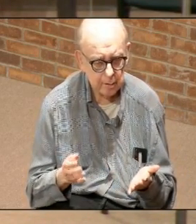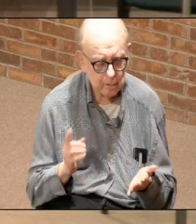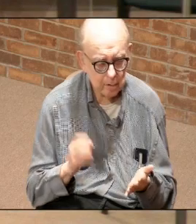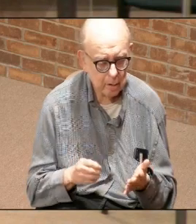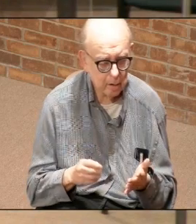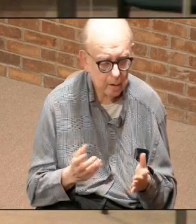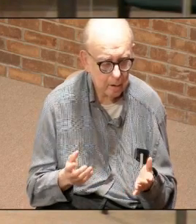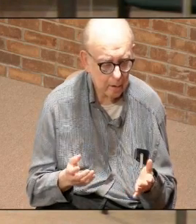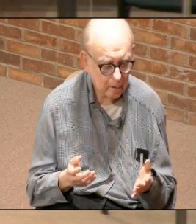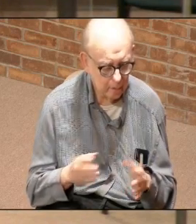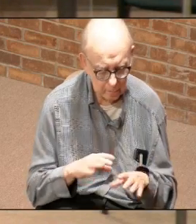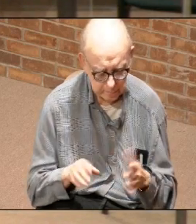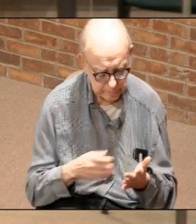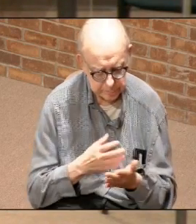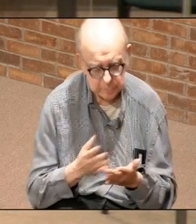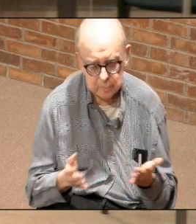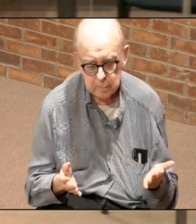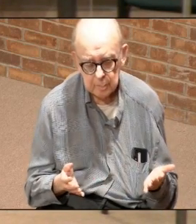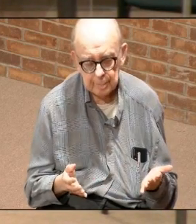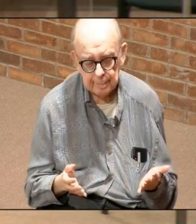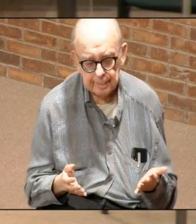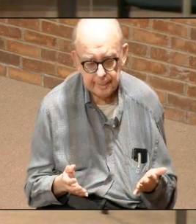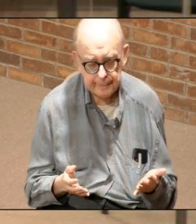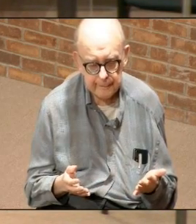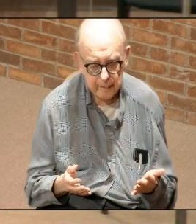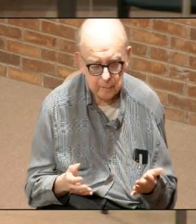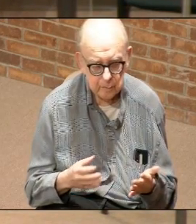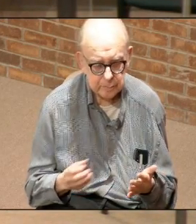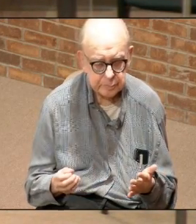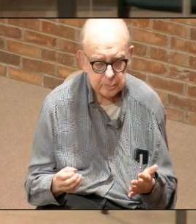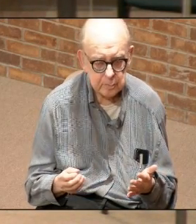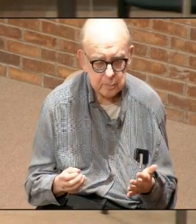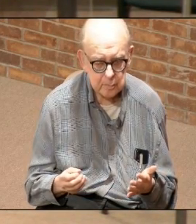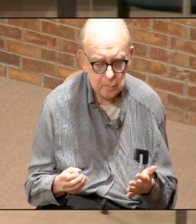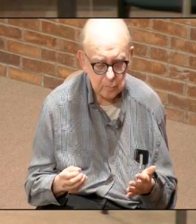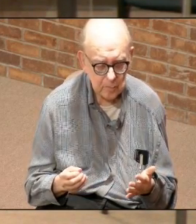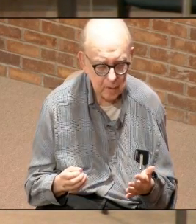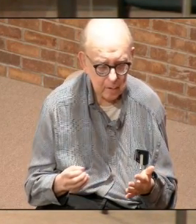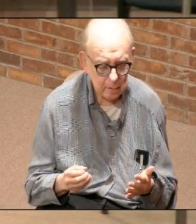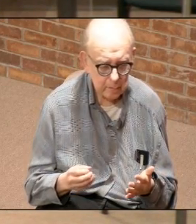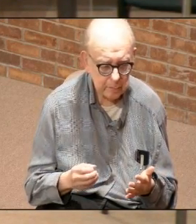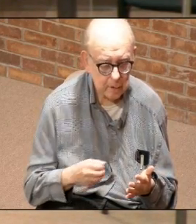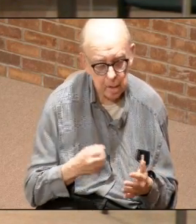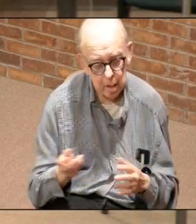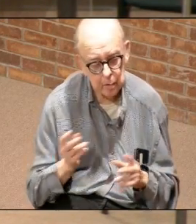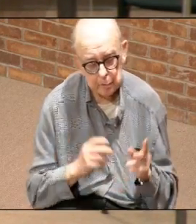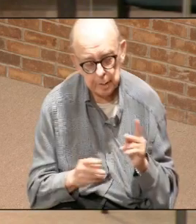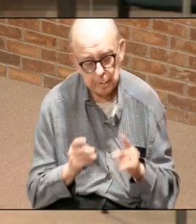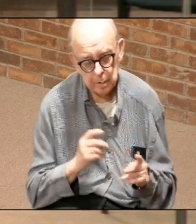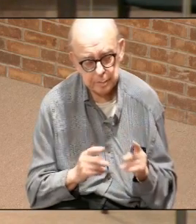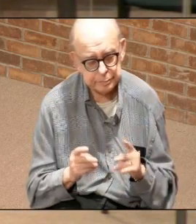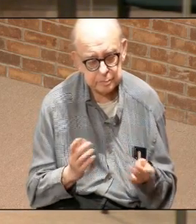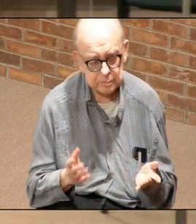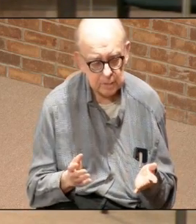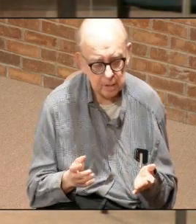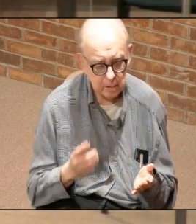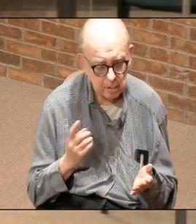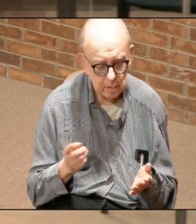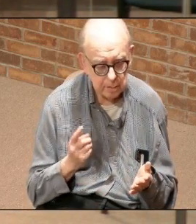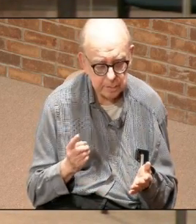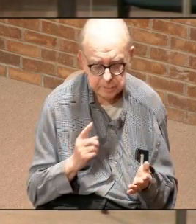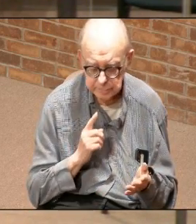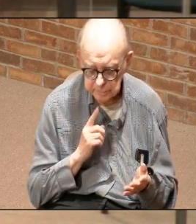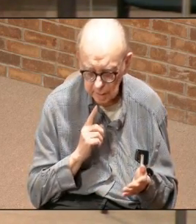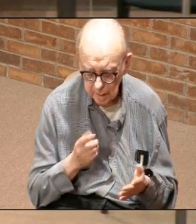You need to do this. And that. And other people. And I think this has